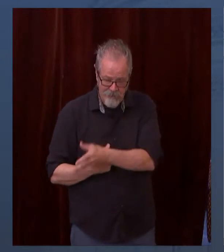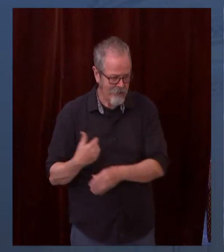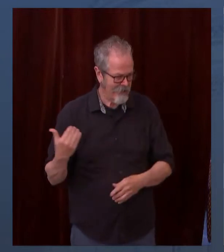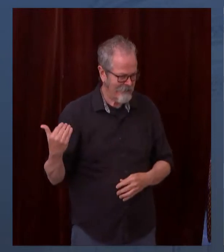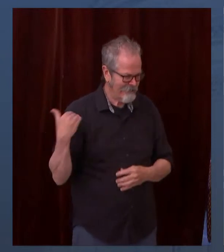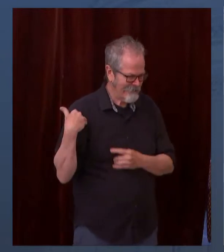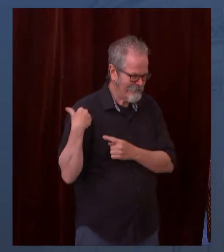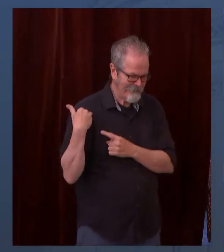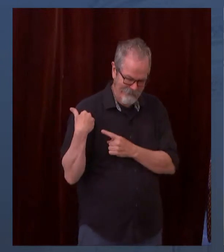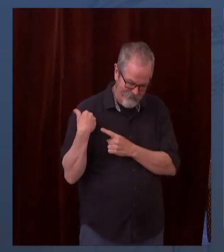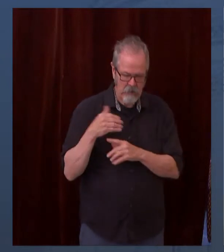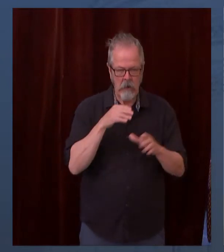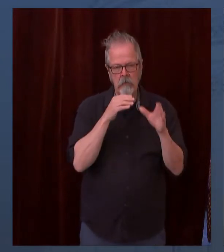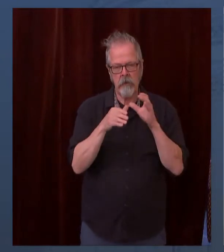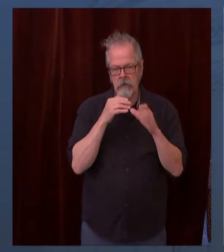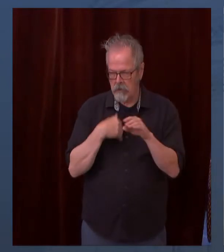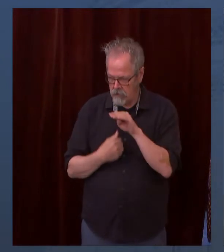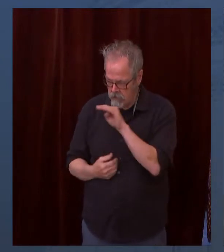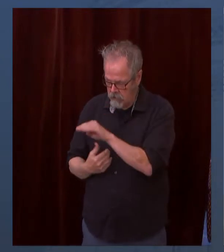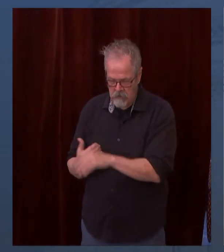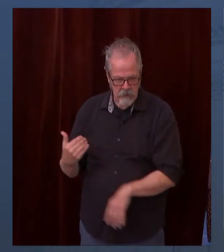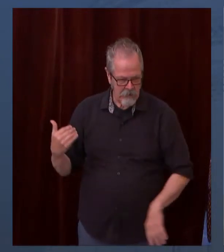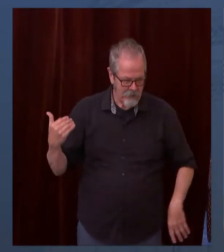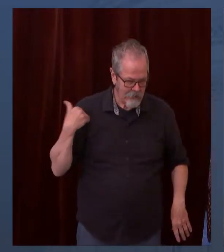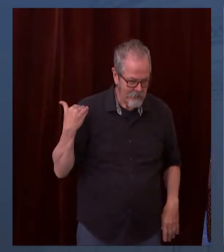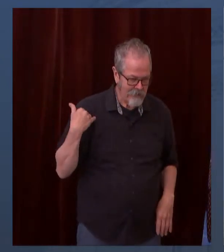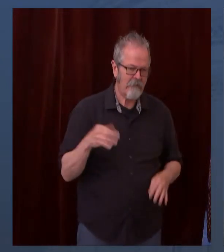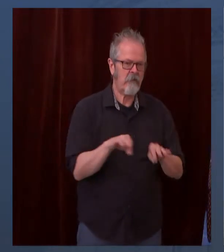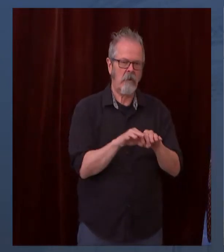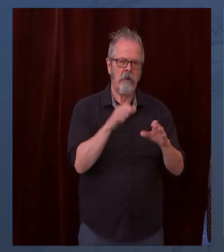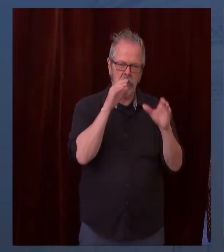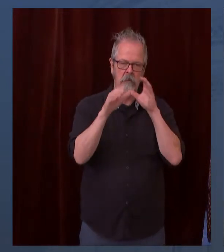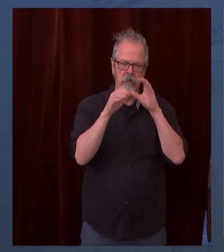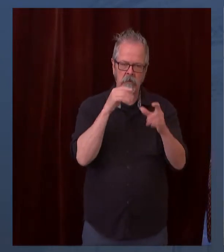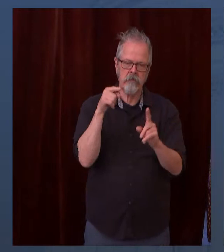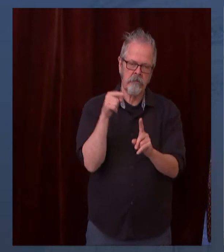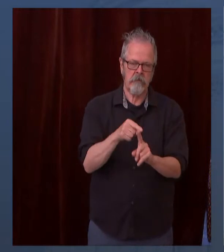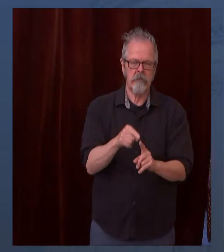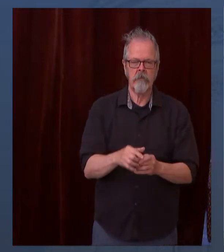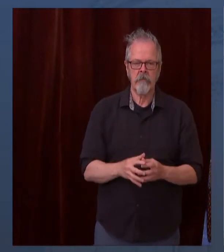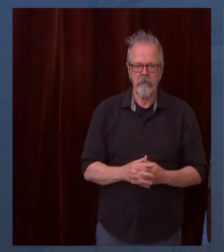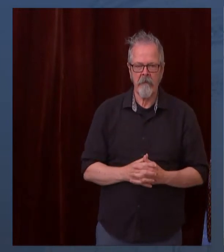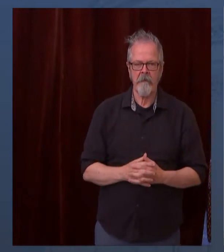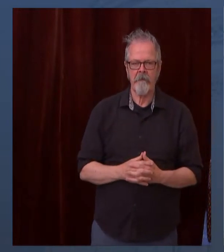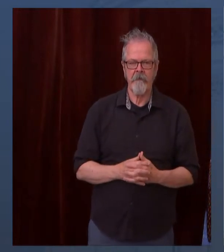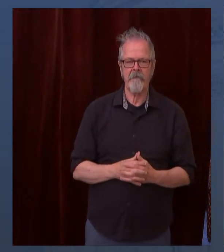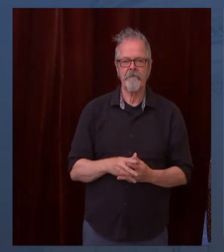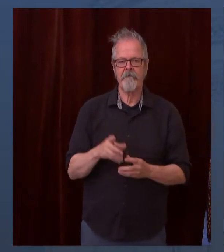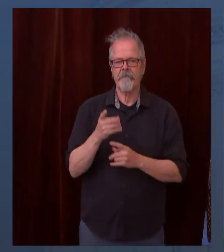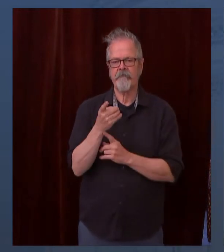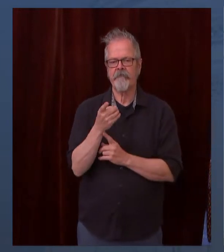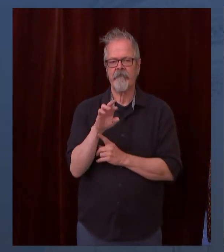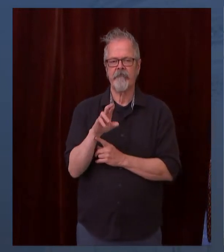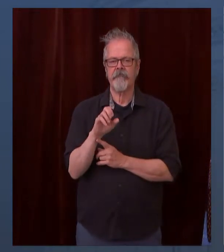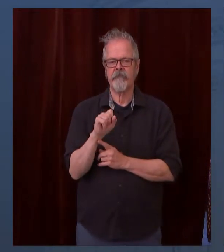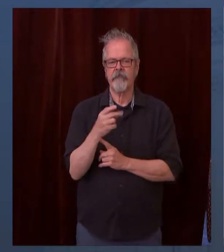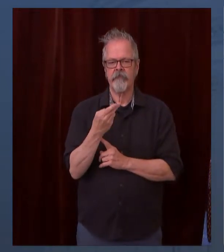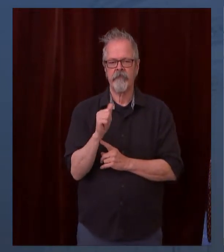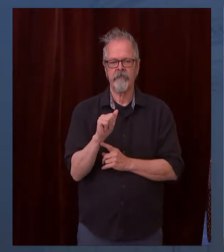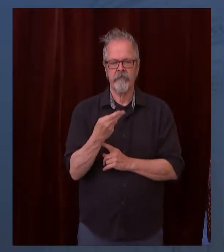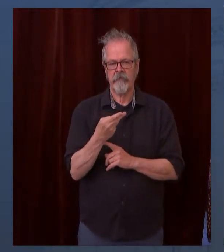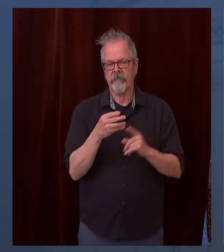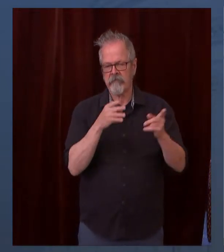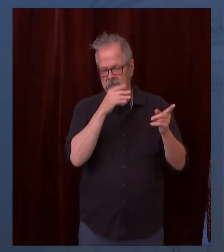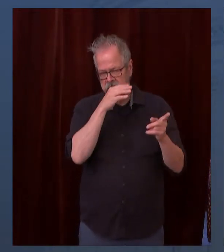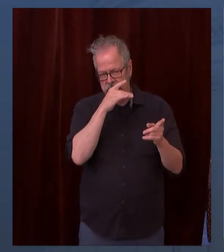Governor, the only thing I would just add is that, we've said throughout that our commitment is to assure that where people, no